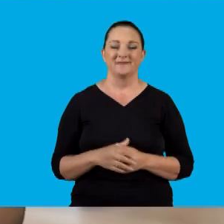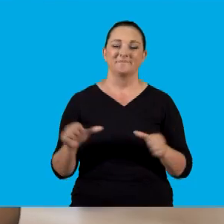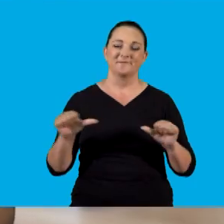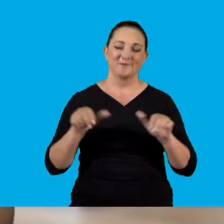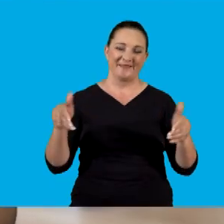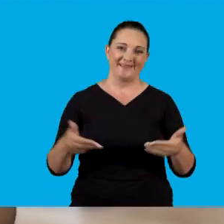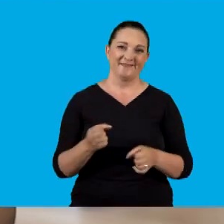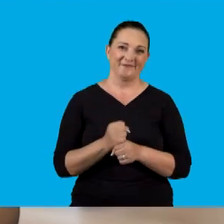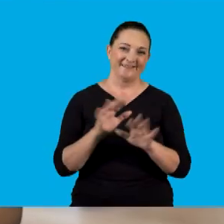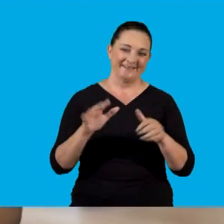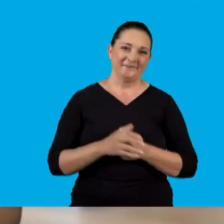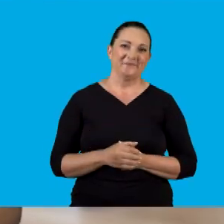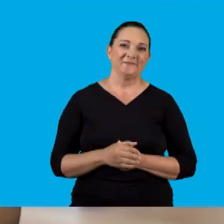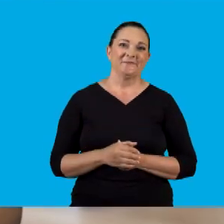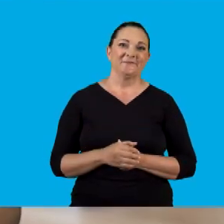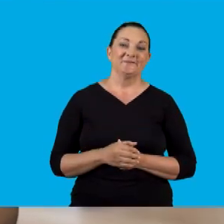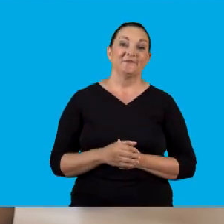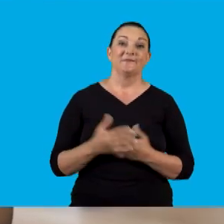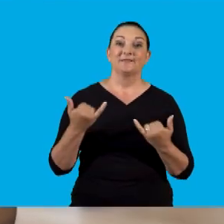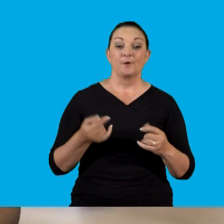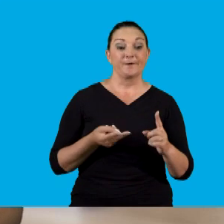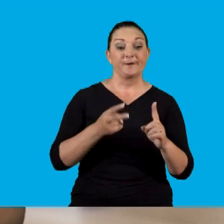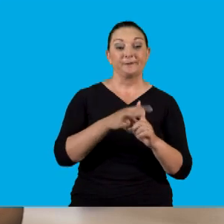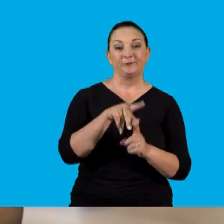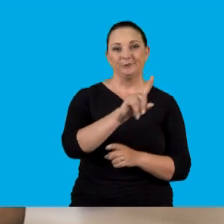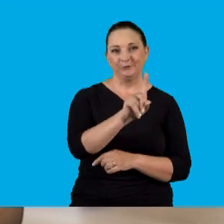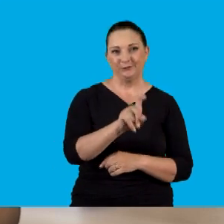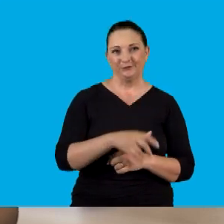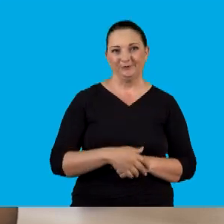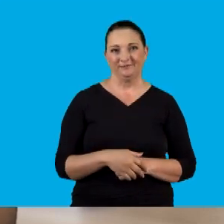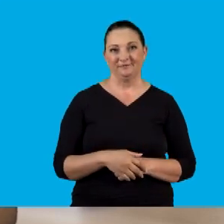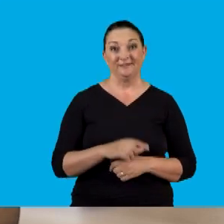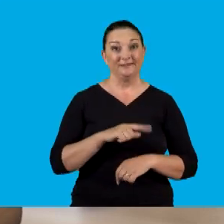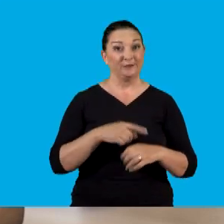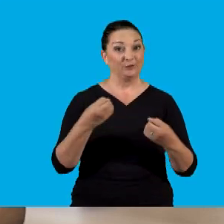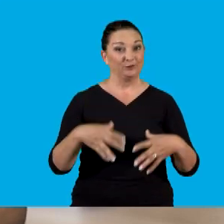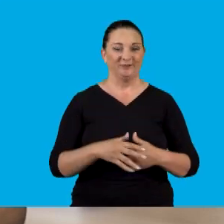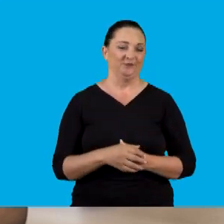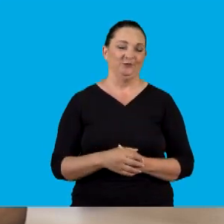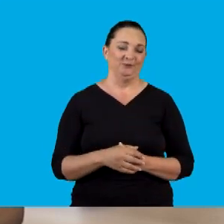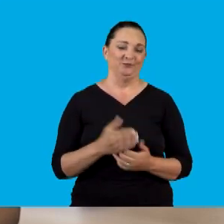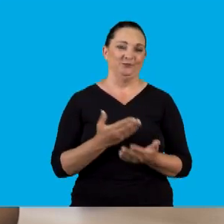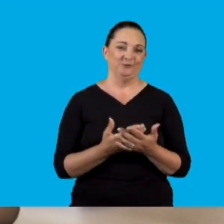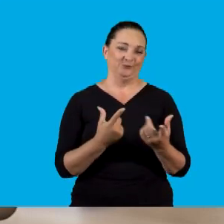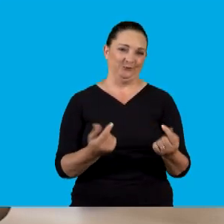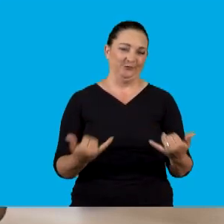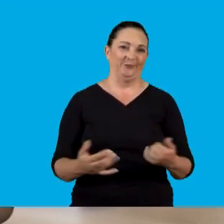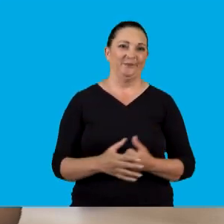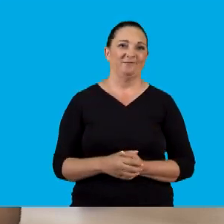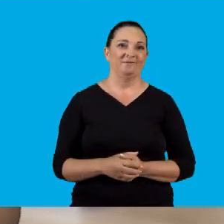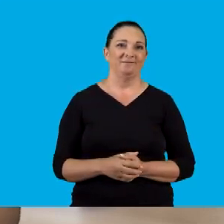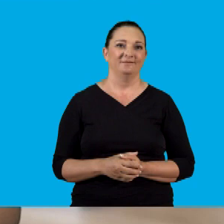Welcome back, grade 10s. Now let's look at our application questions. Without wasting your time, let us just go to it. The first question